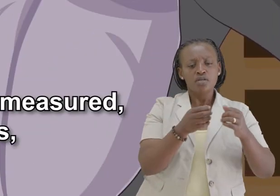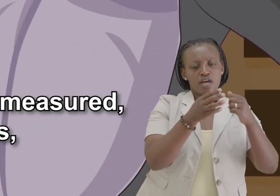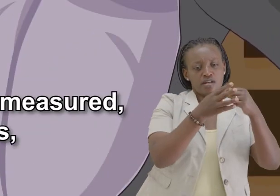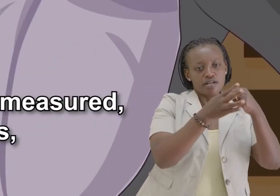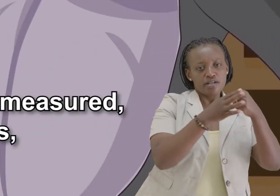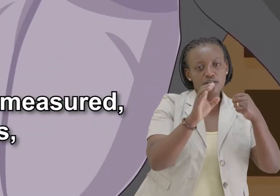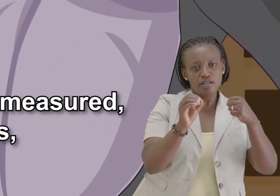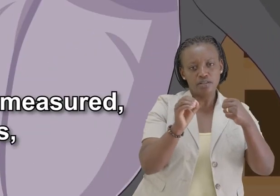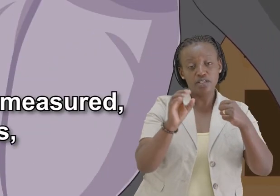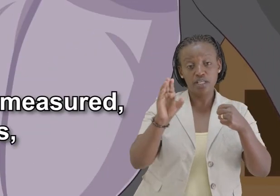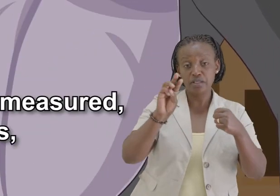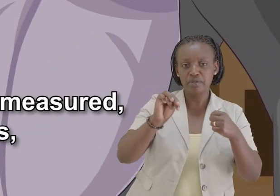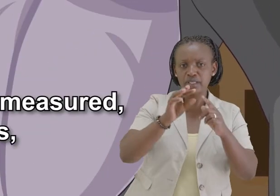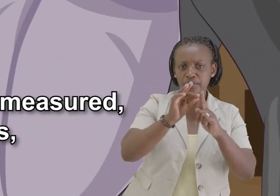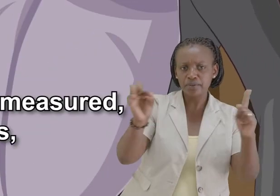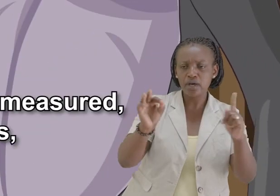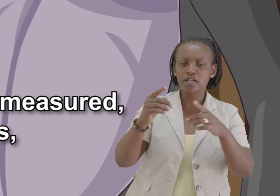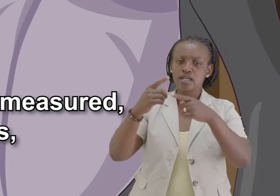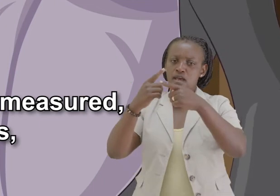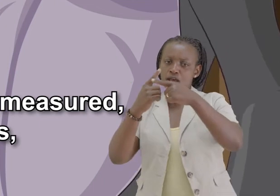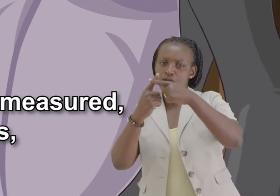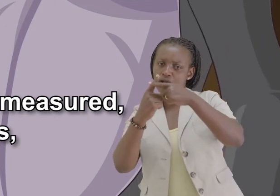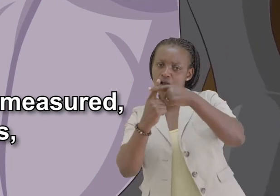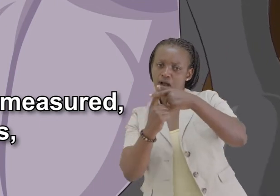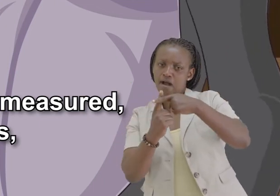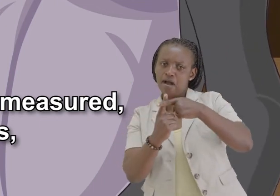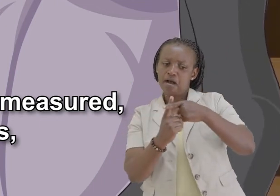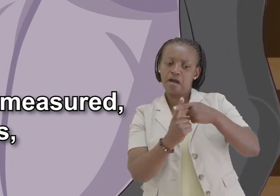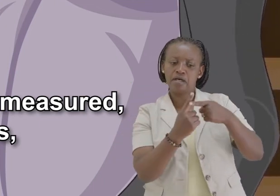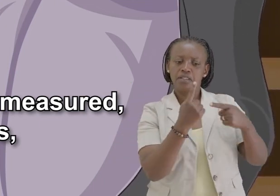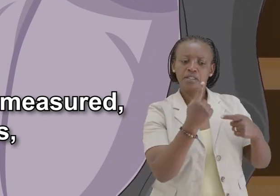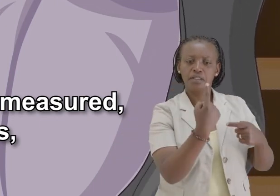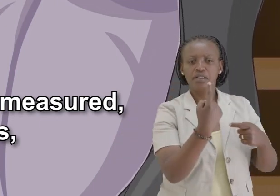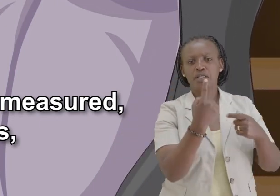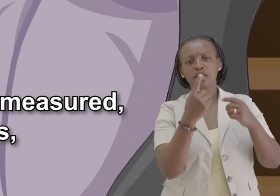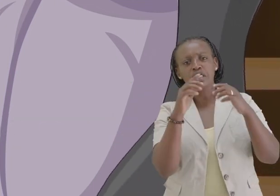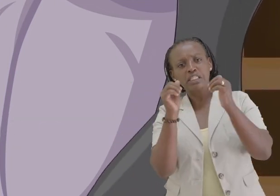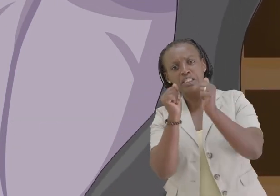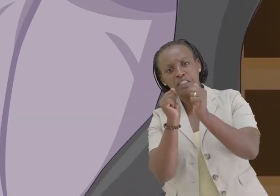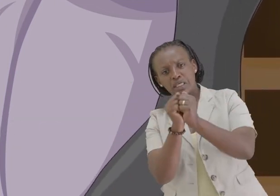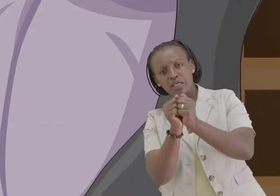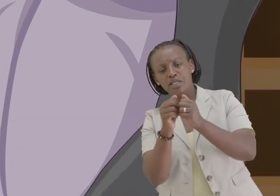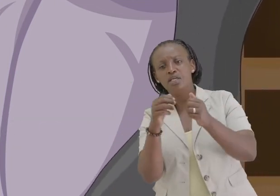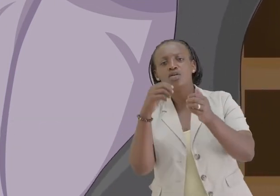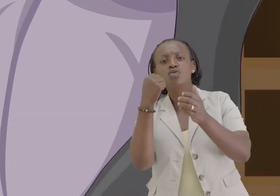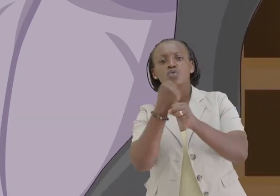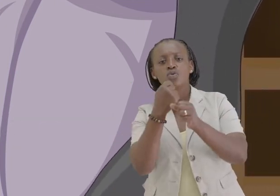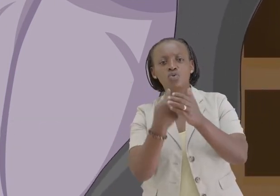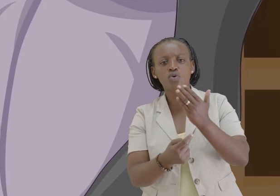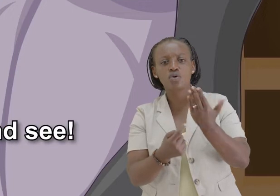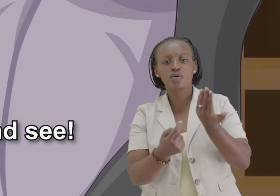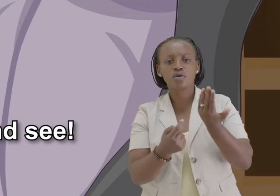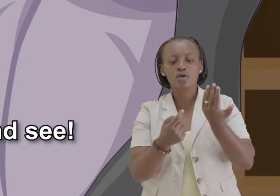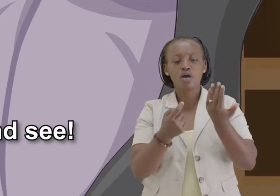take the 90 centimeters we measured and add 10 centimeters, do we now get a